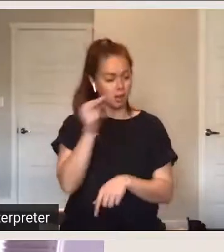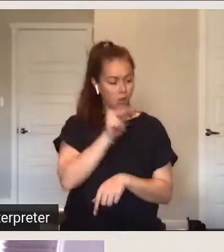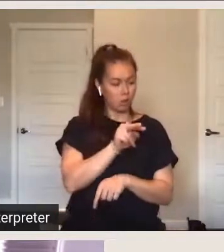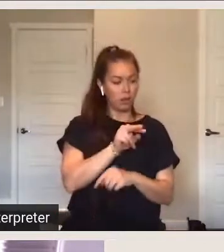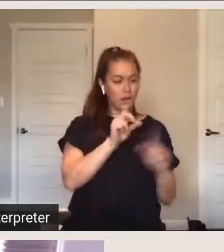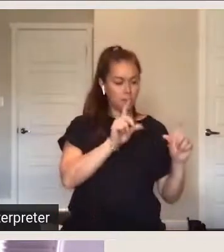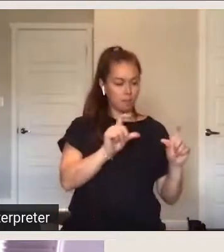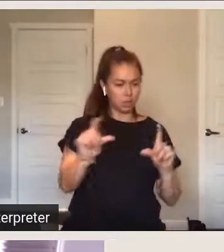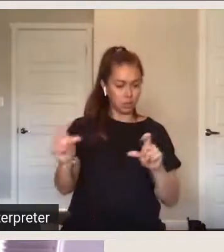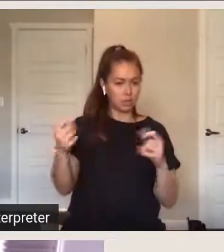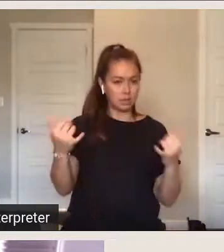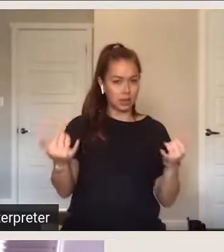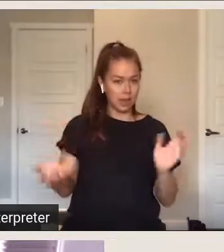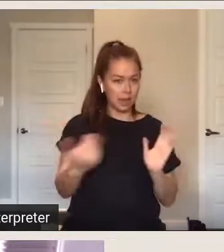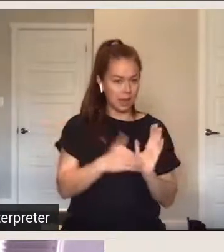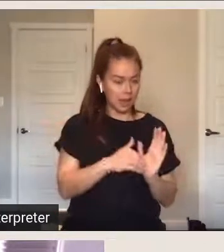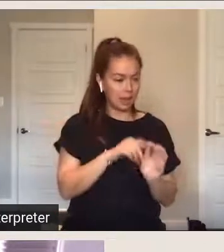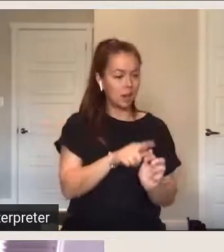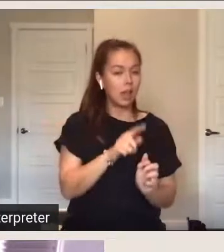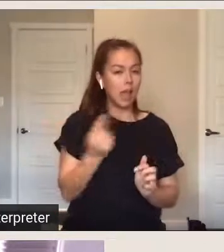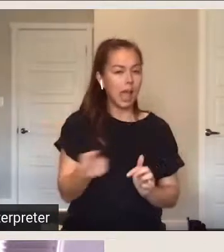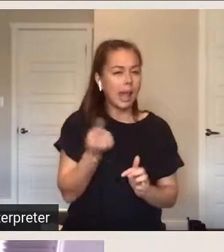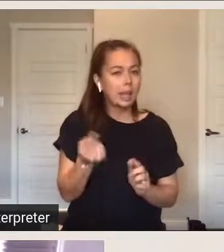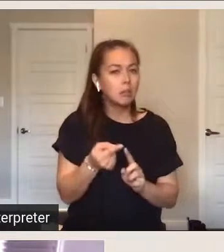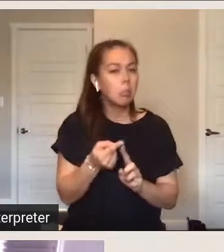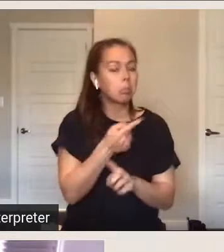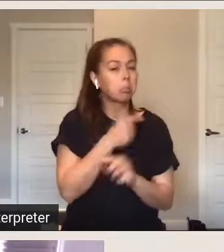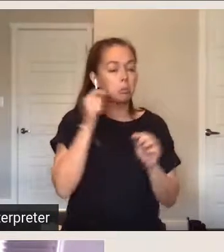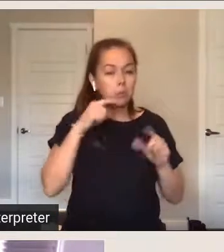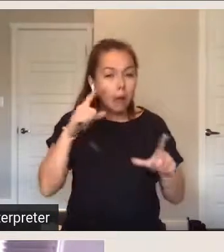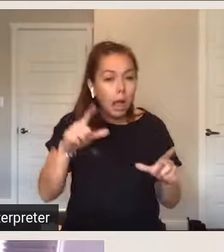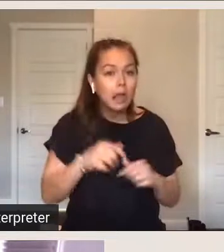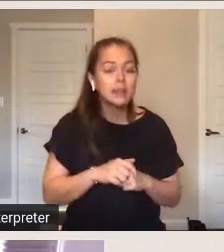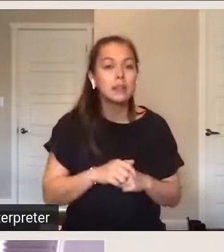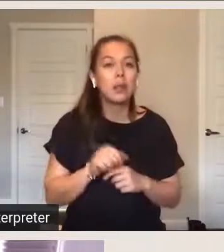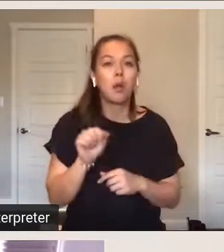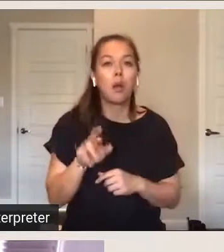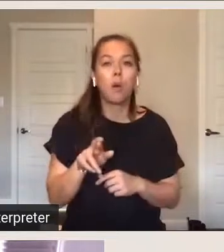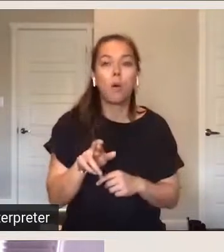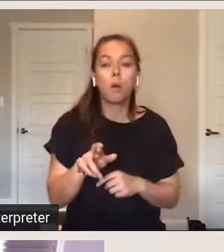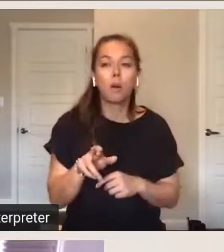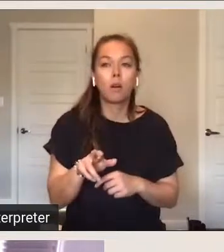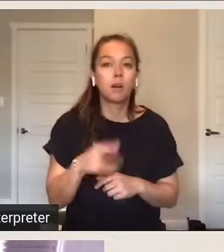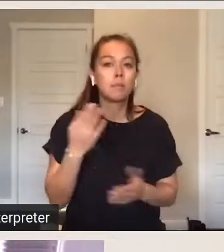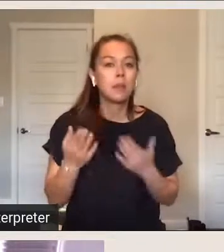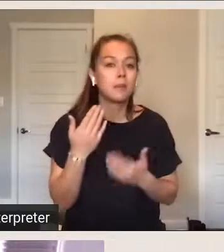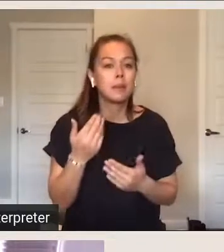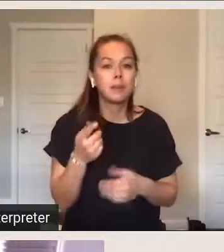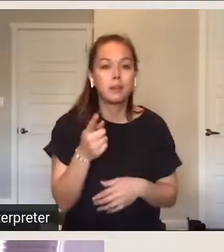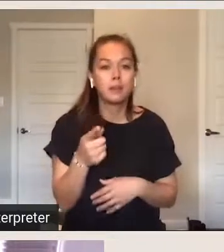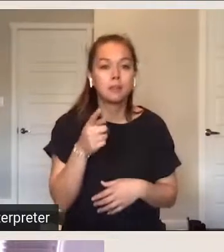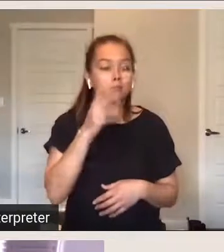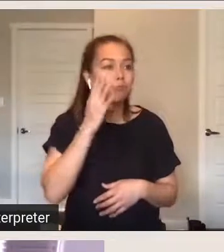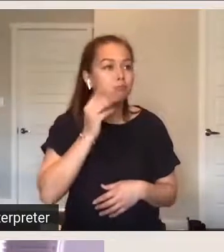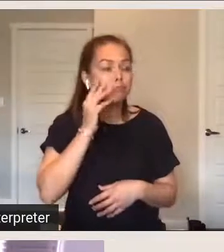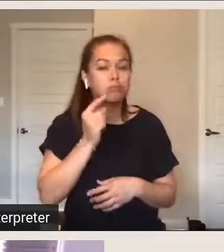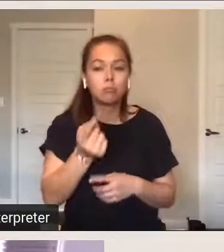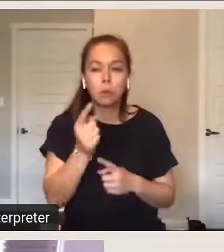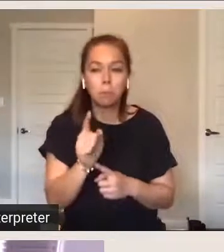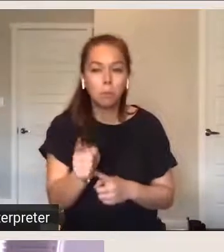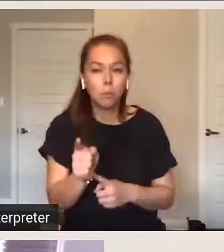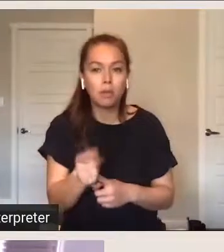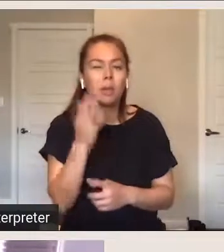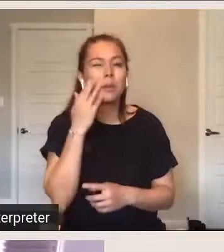that kind of surprised you, or like a moment where you realize, oh, I didn't. I mean, sometimes when you like, I guess,